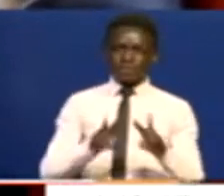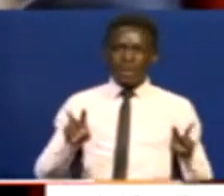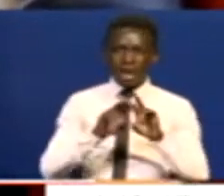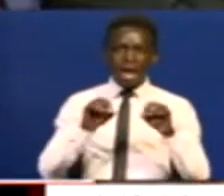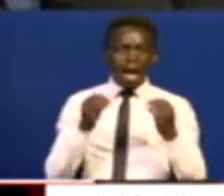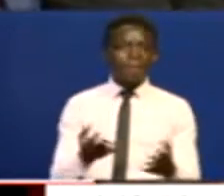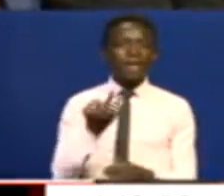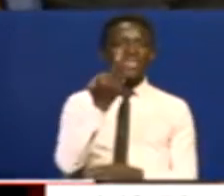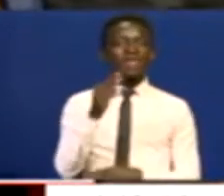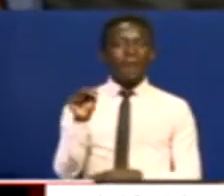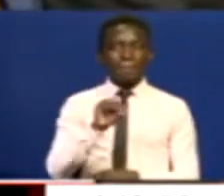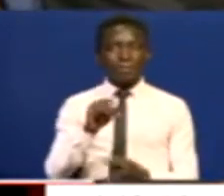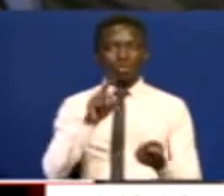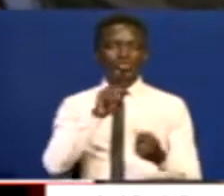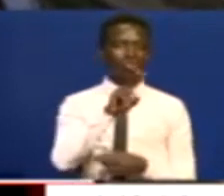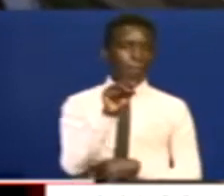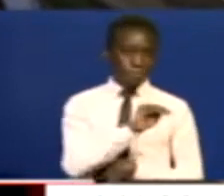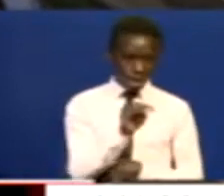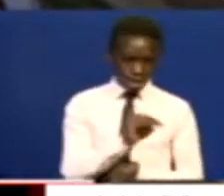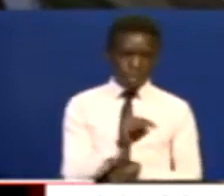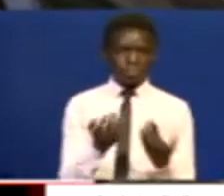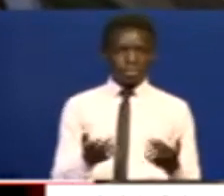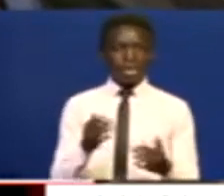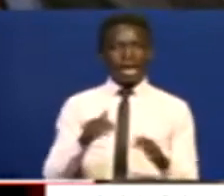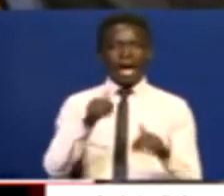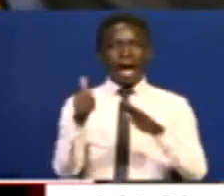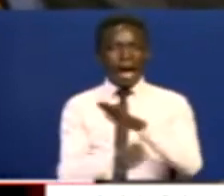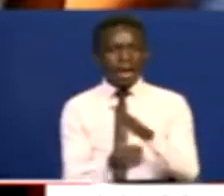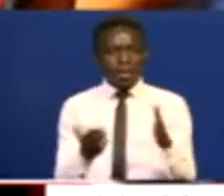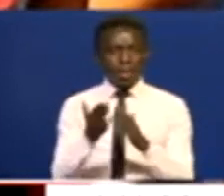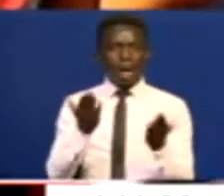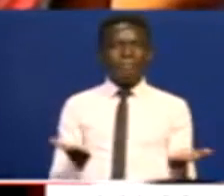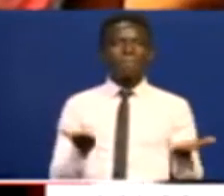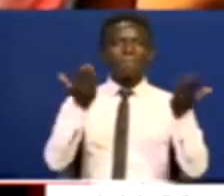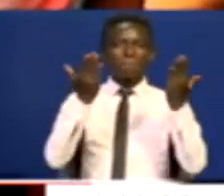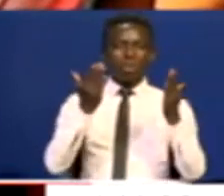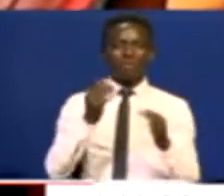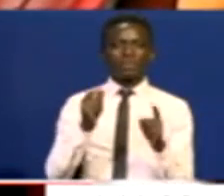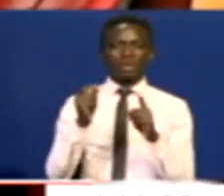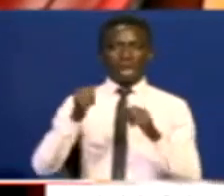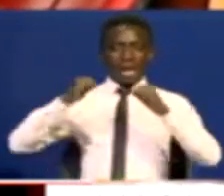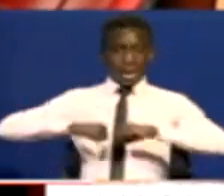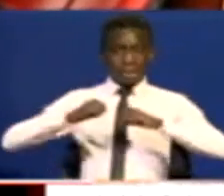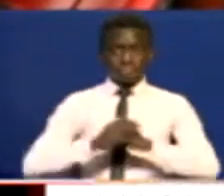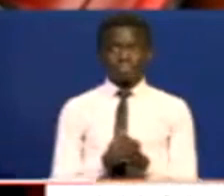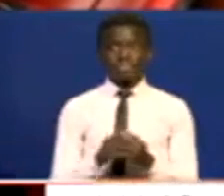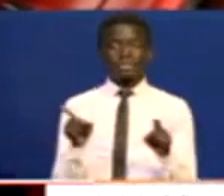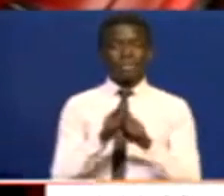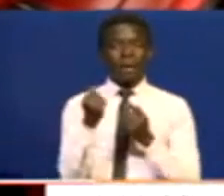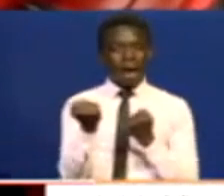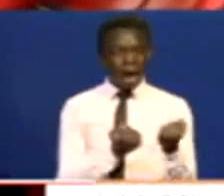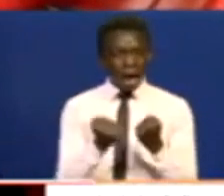shillings and 2 million shillings respectively under the improved terms. In the offer, the car loan was to be serviced at